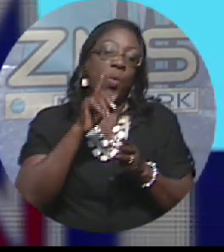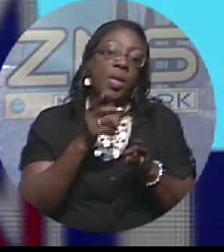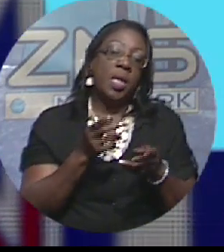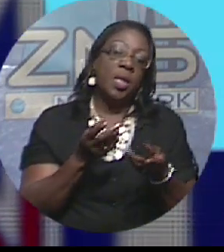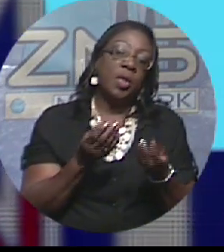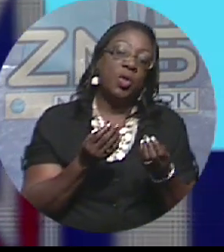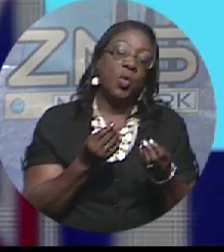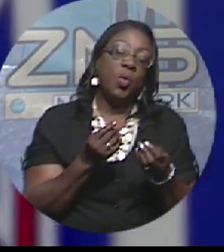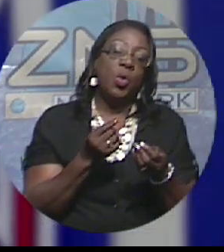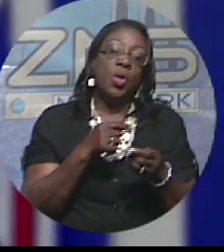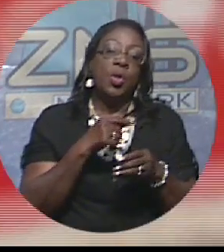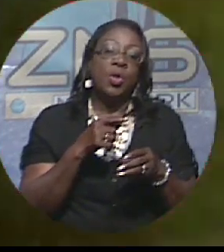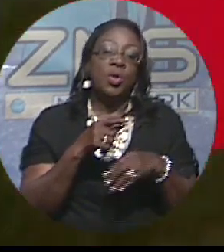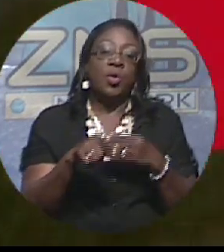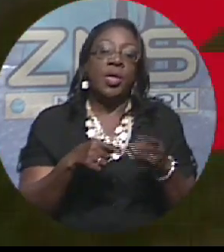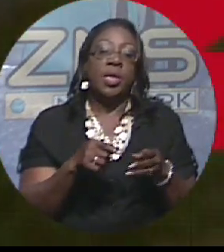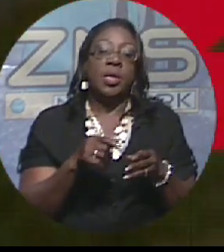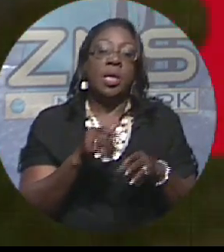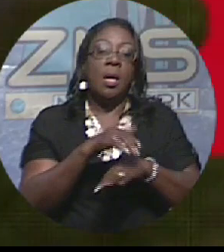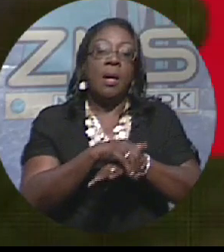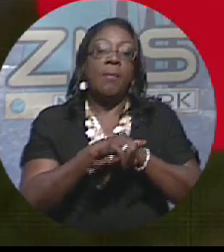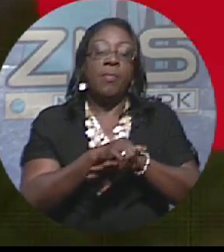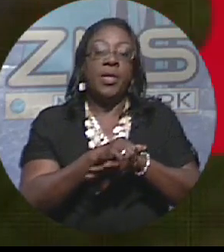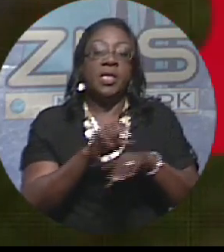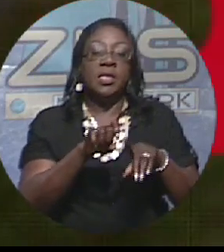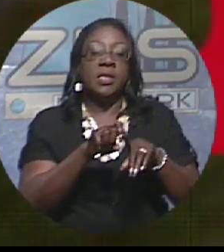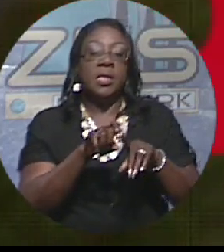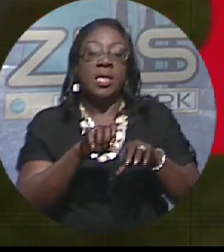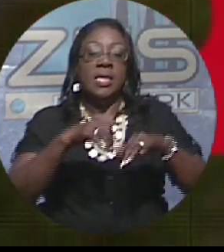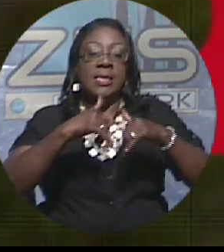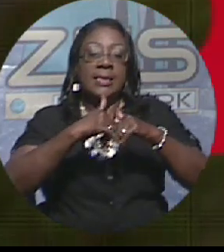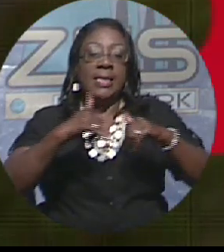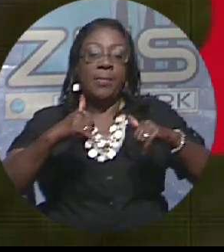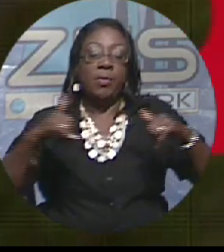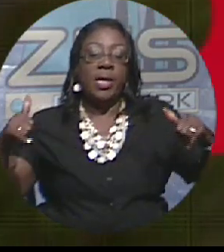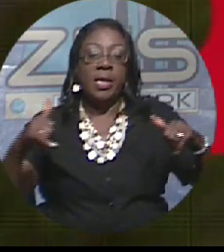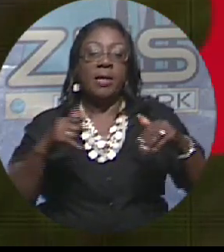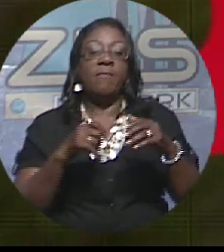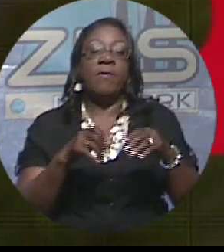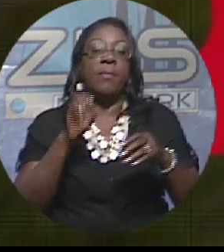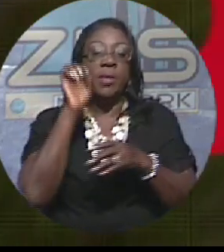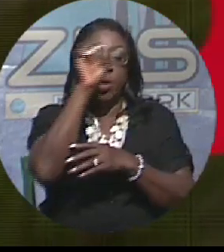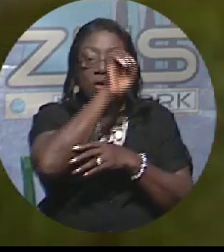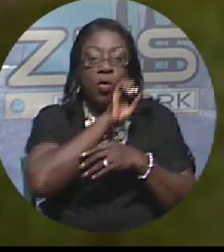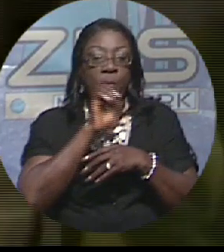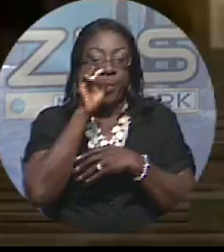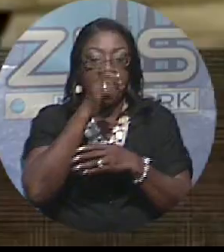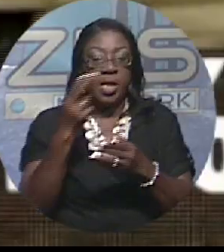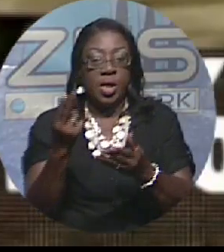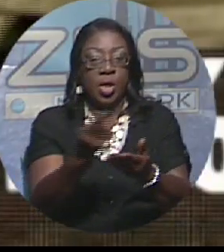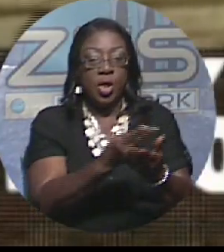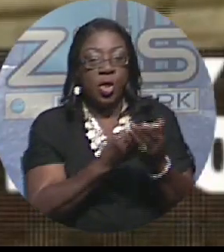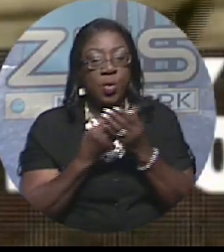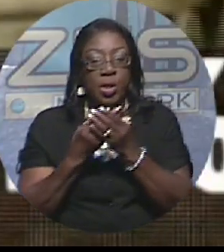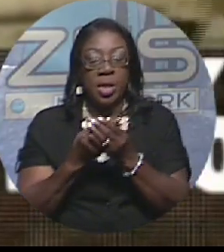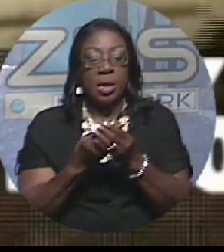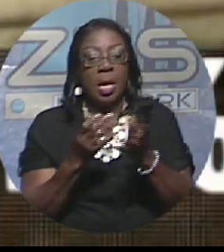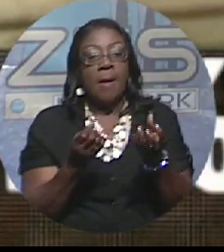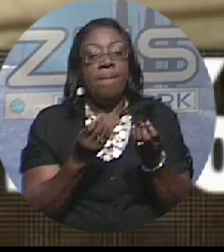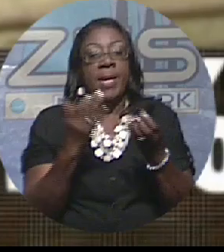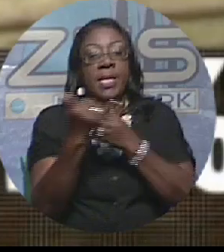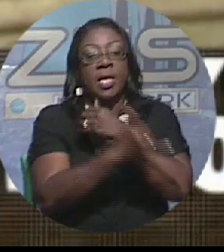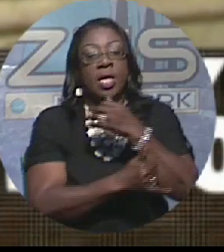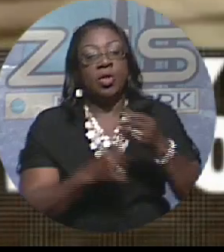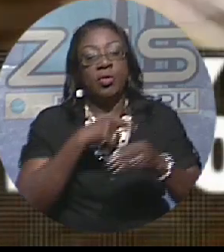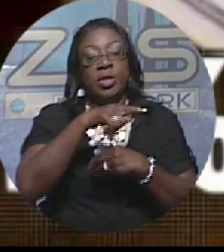Kingdom from the European Union. That decision, the result of a referendum last Thursday in Britain. Many countries around the world are bracing for